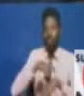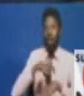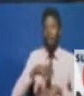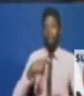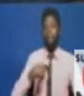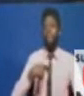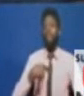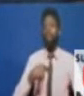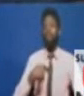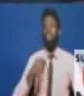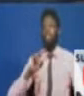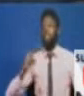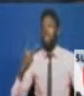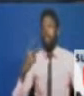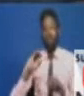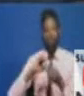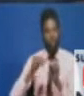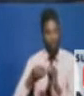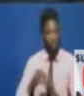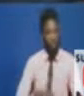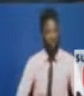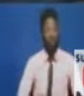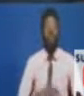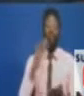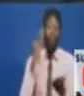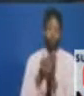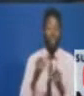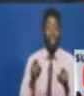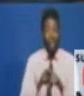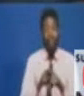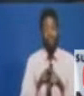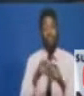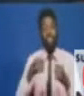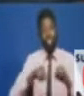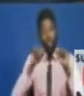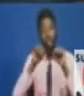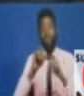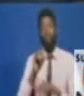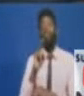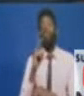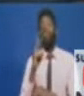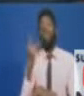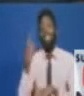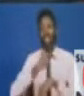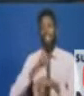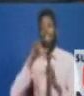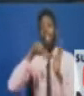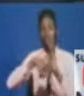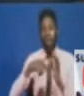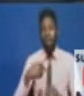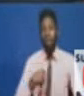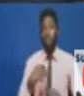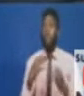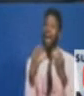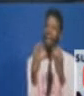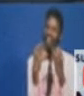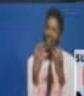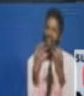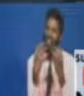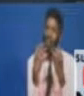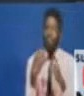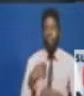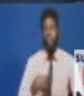true, Chairman, that I did a press conference 2 days later after that process, and I said two things,